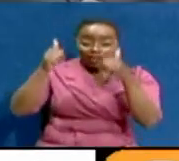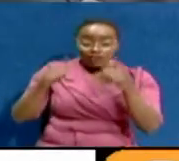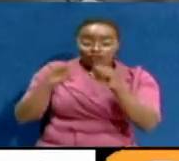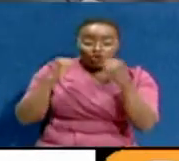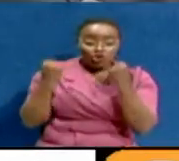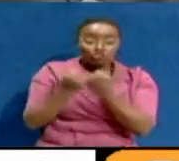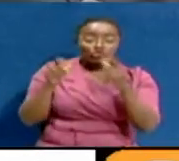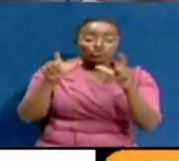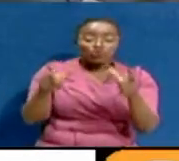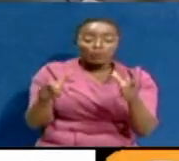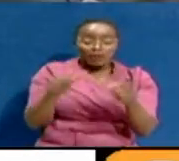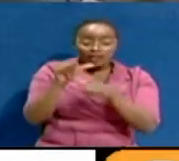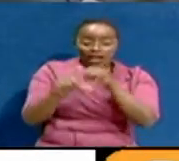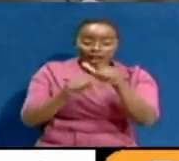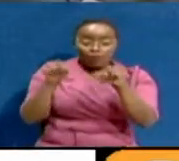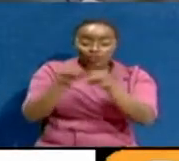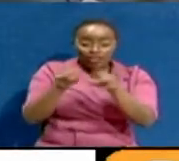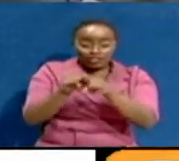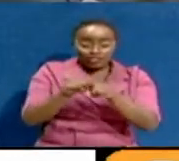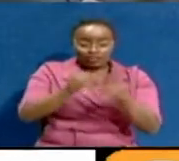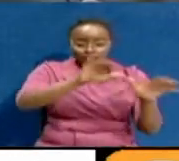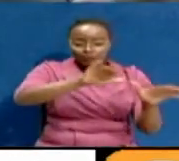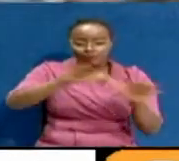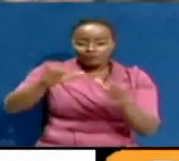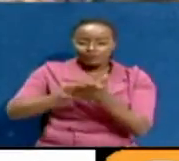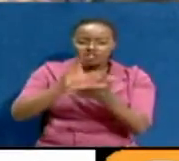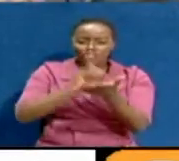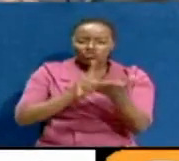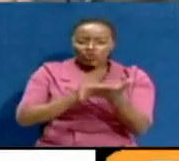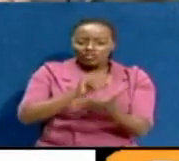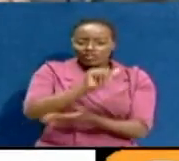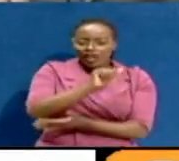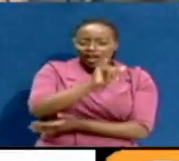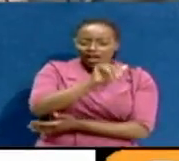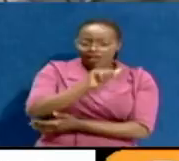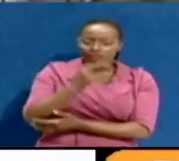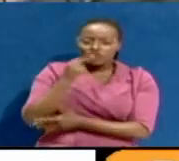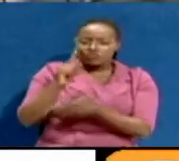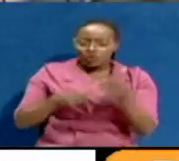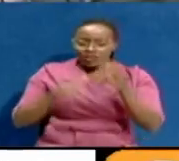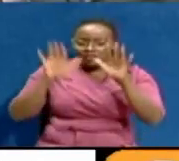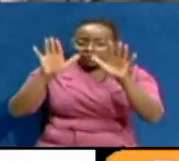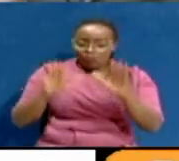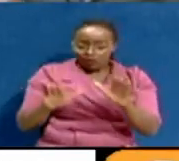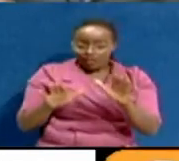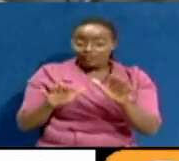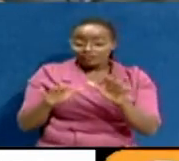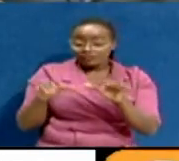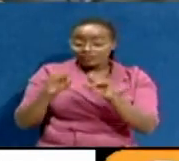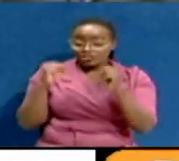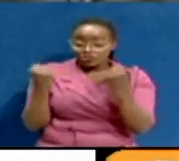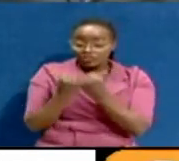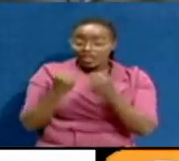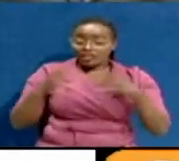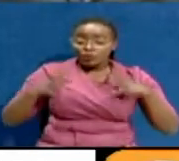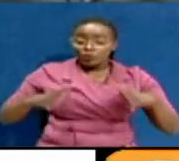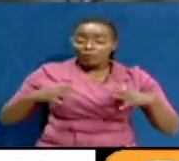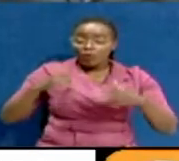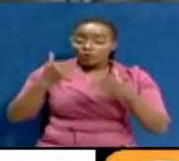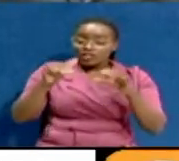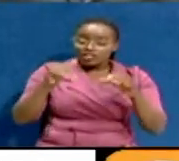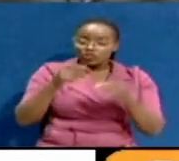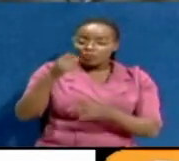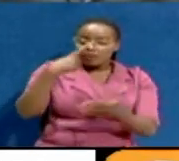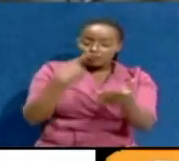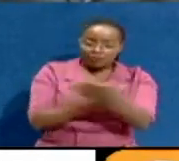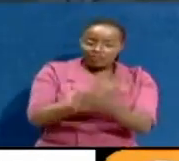social media on the same. Dr. Aya, you've told us a little bit about the crucial sections of society that need to be vaccinated, first phase